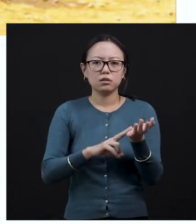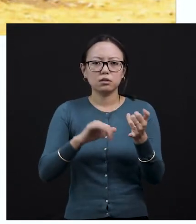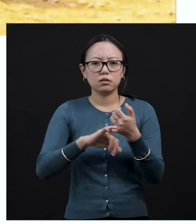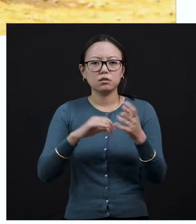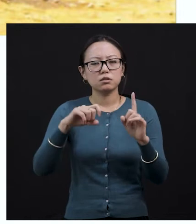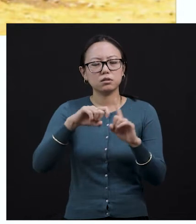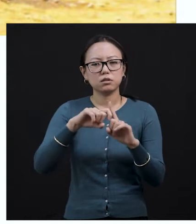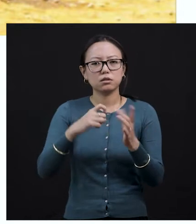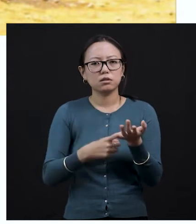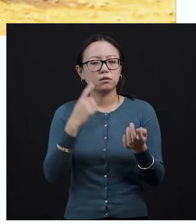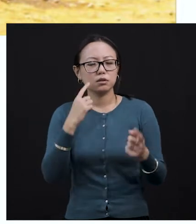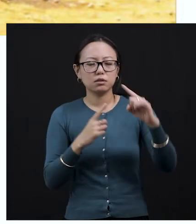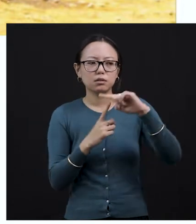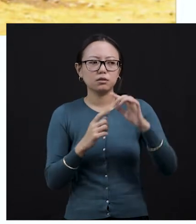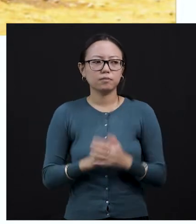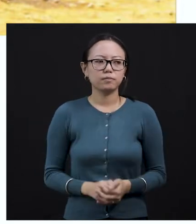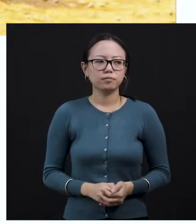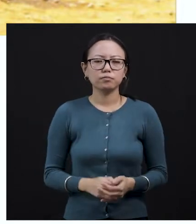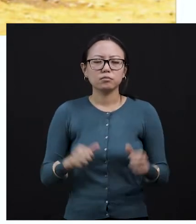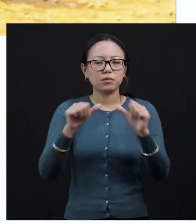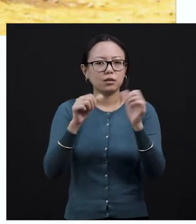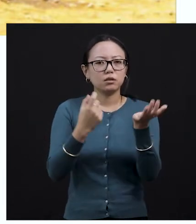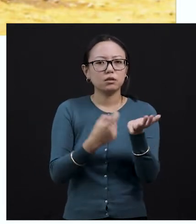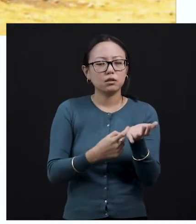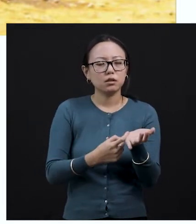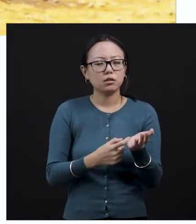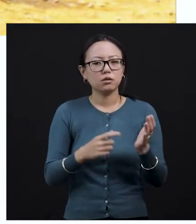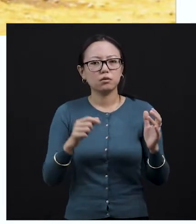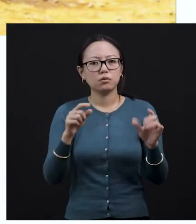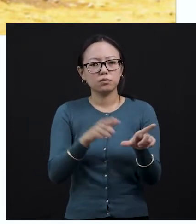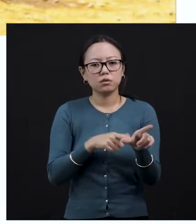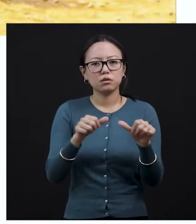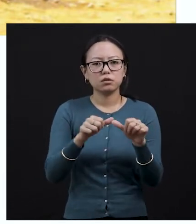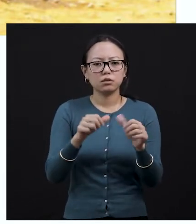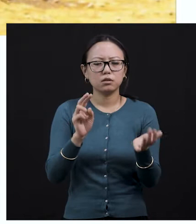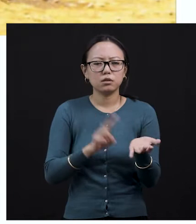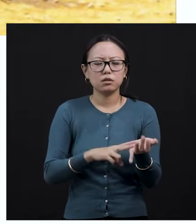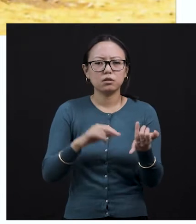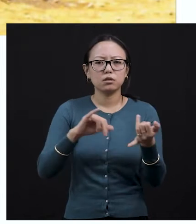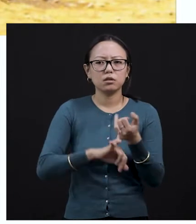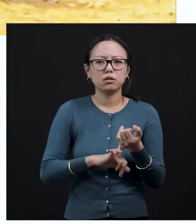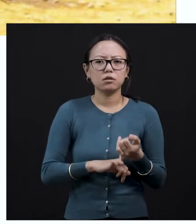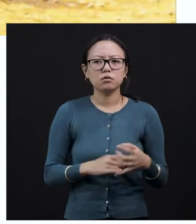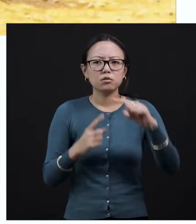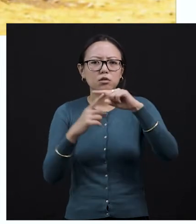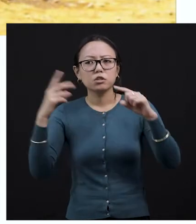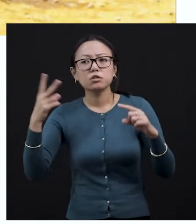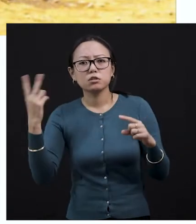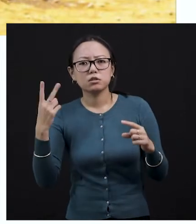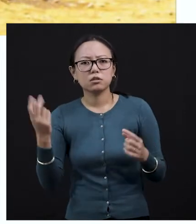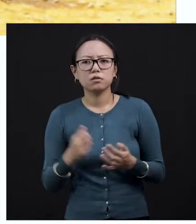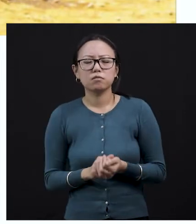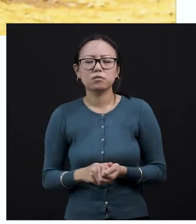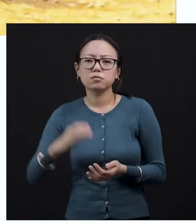has come from. It is believed that the Aryans have migrated, that means they have traveled from